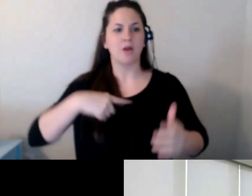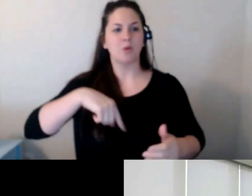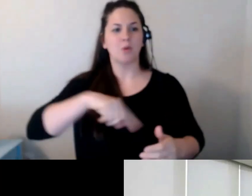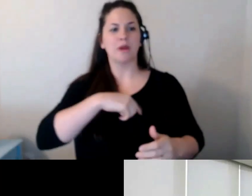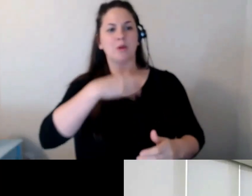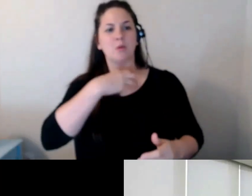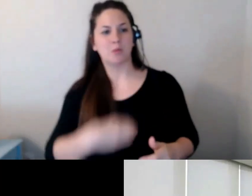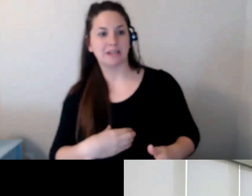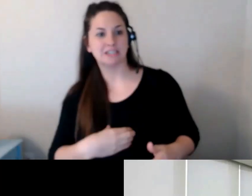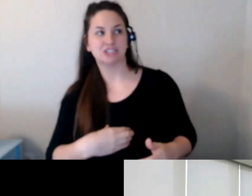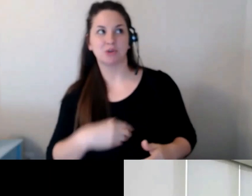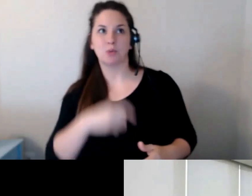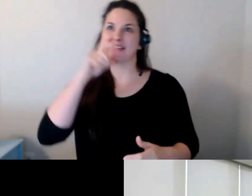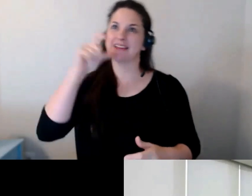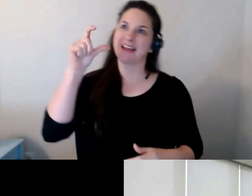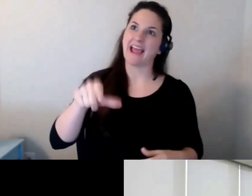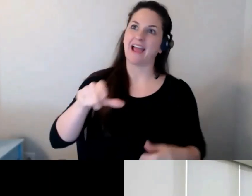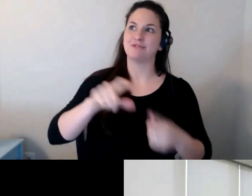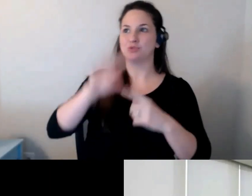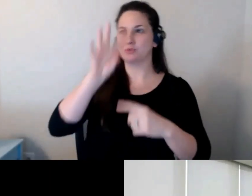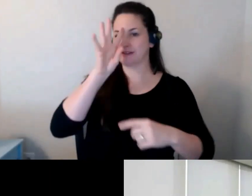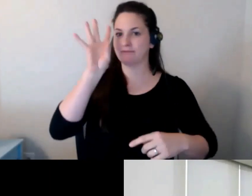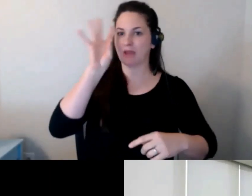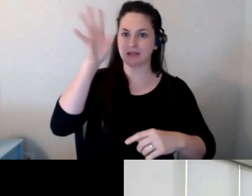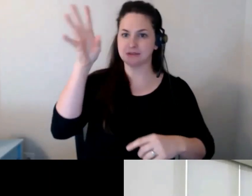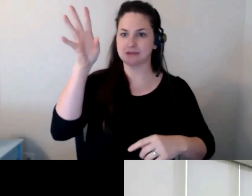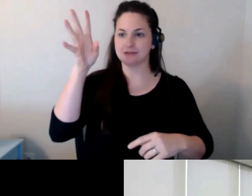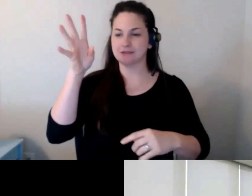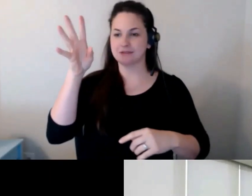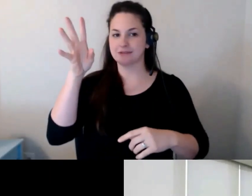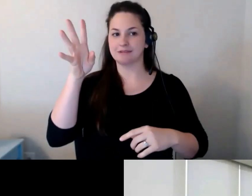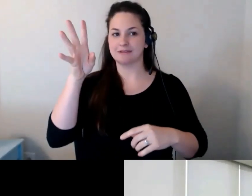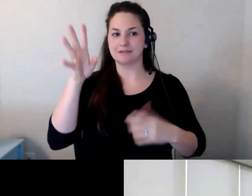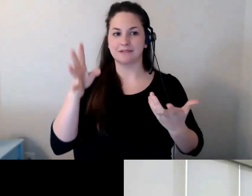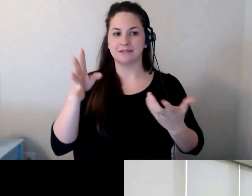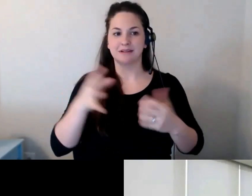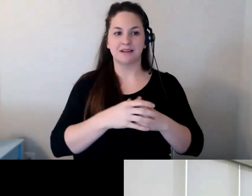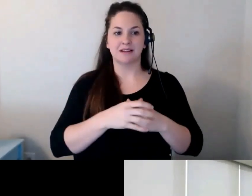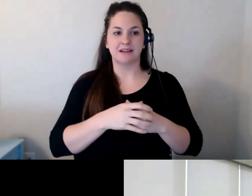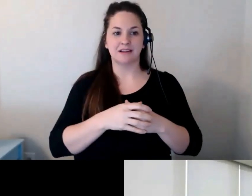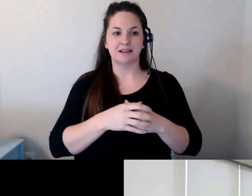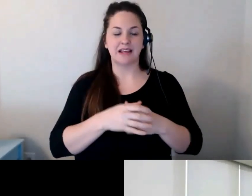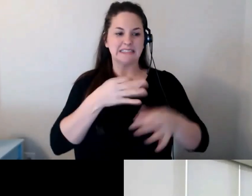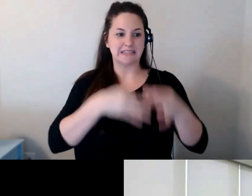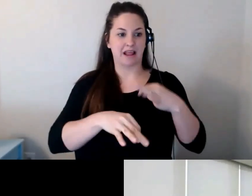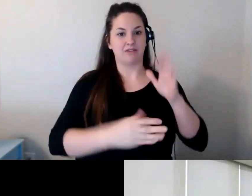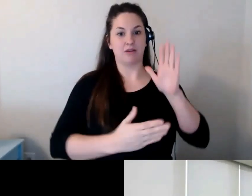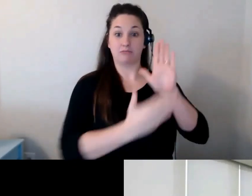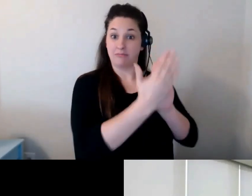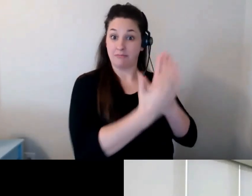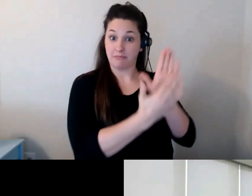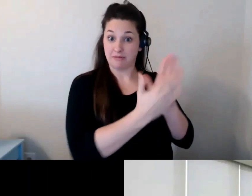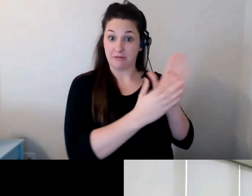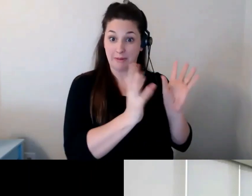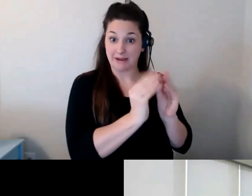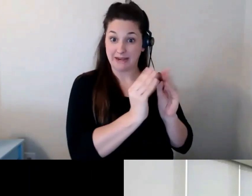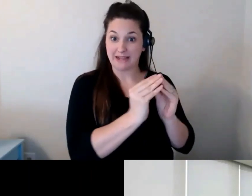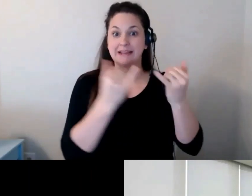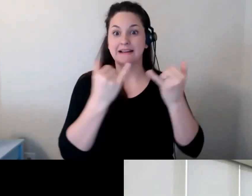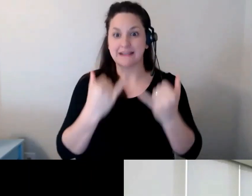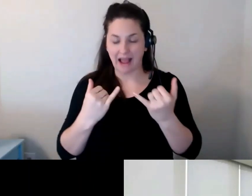did not have to invent in moving from a place-based meeting, but one we hope and believe